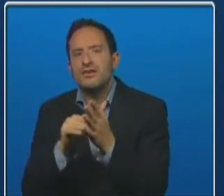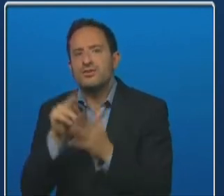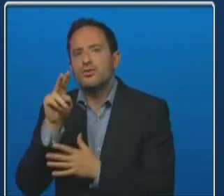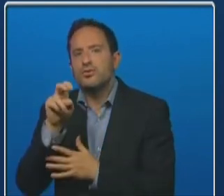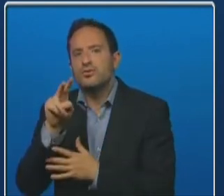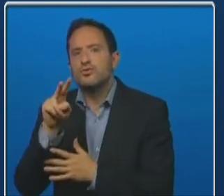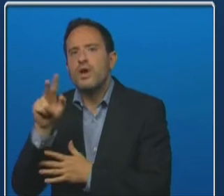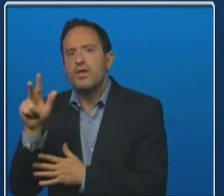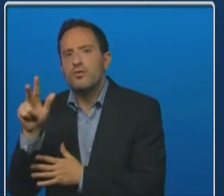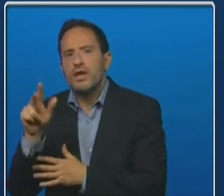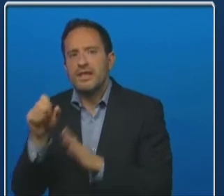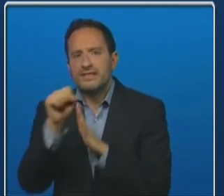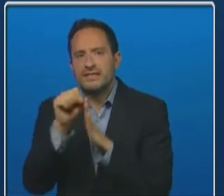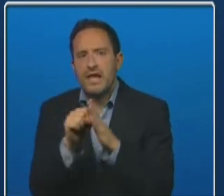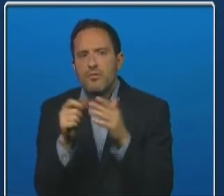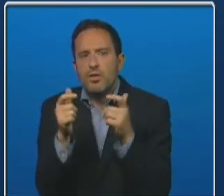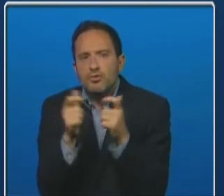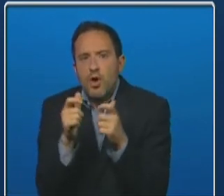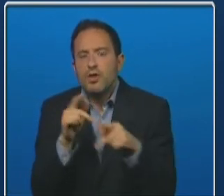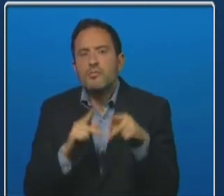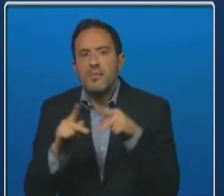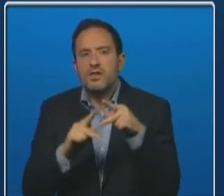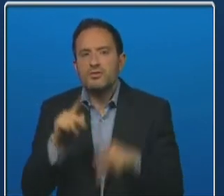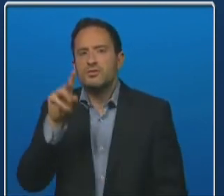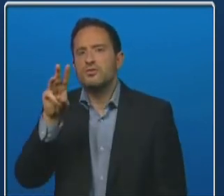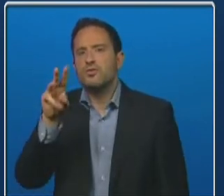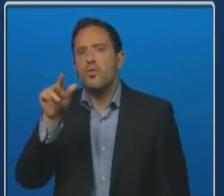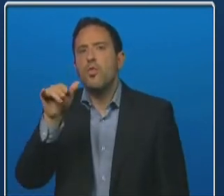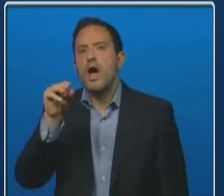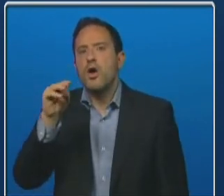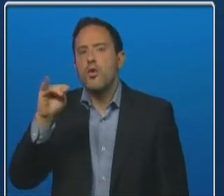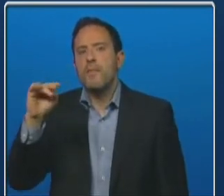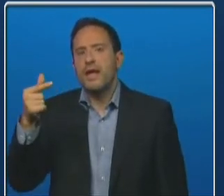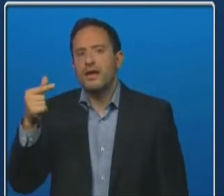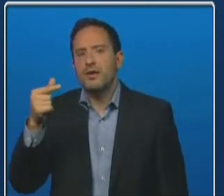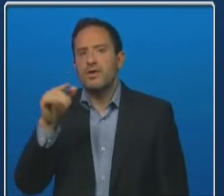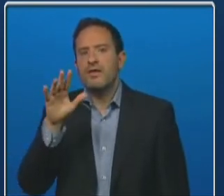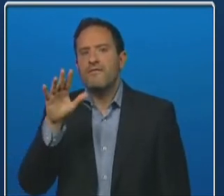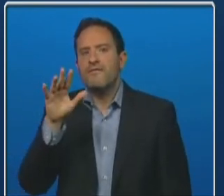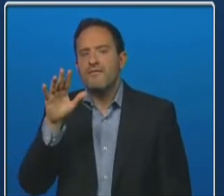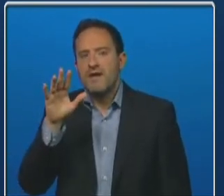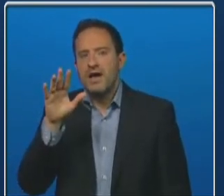39,538,223. The state with the smallest population was Wyoming, with